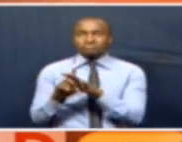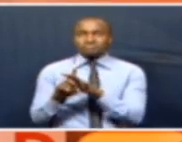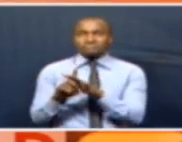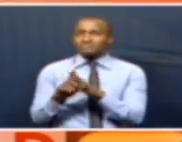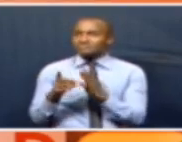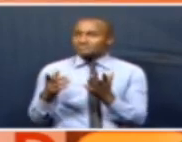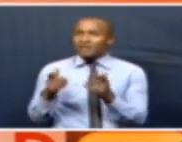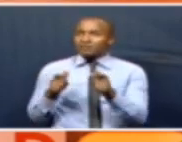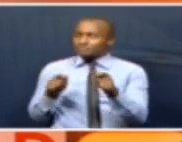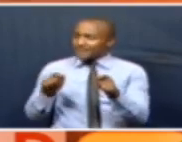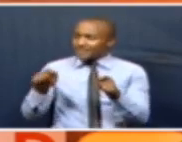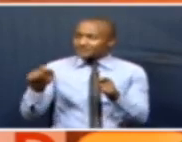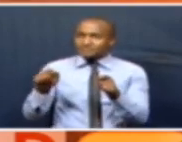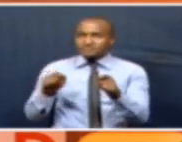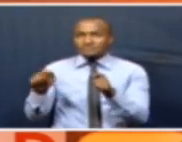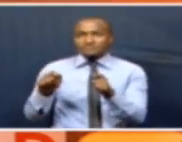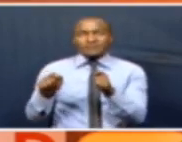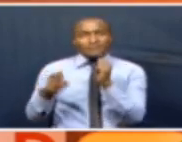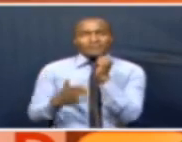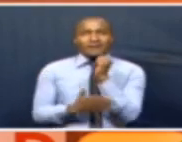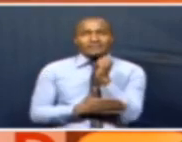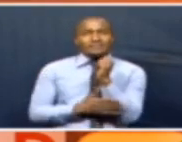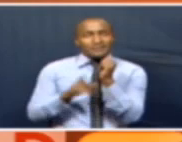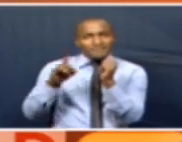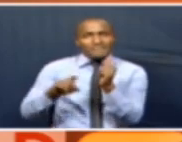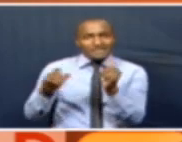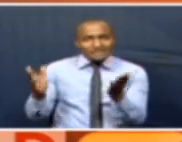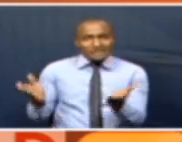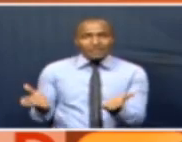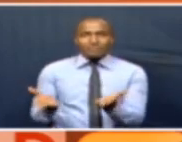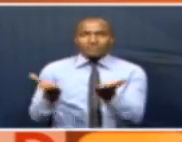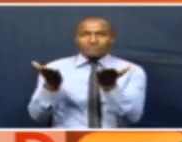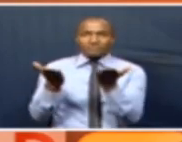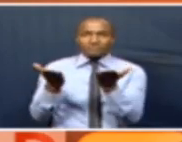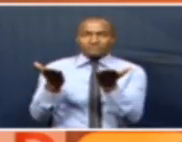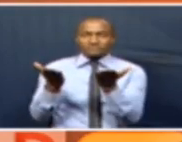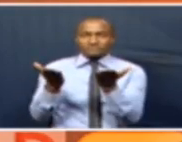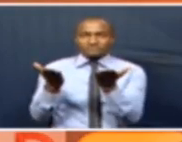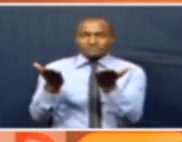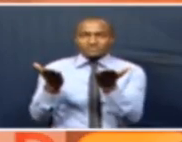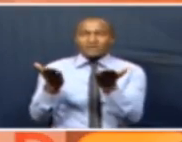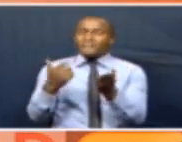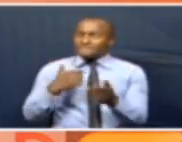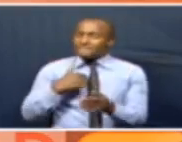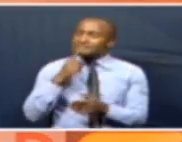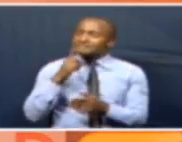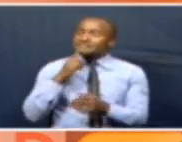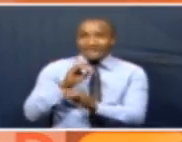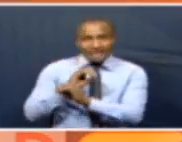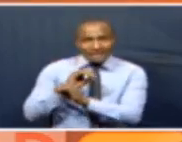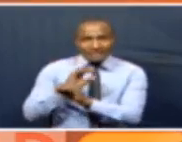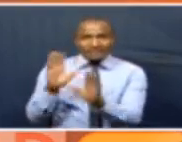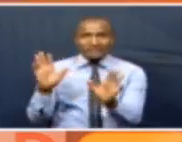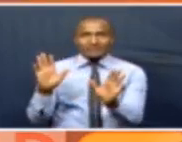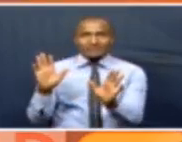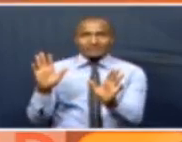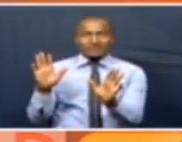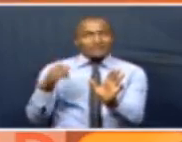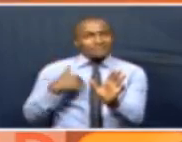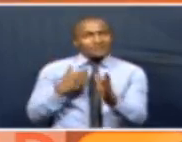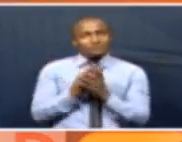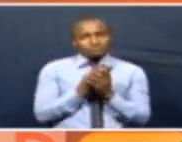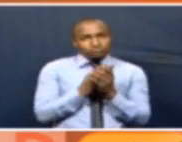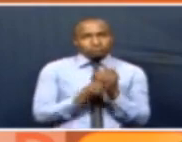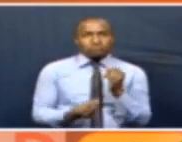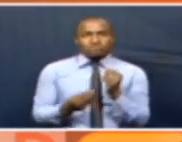managed. It should be improved. And I say quite clearly, I'm disappointed